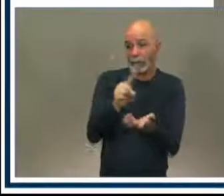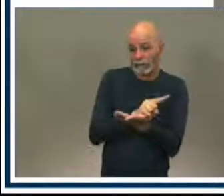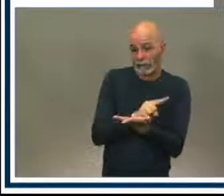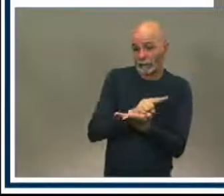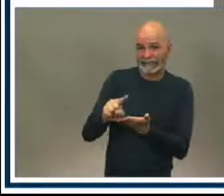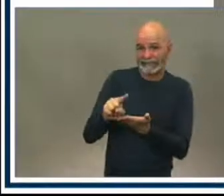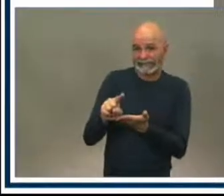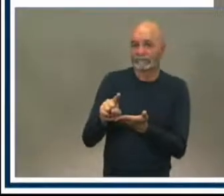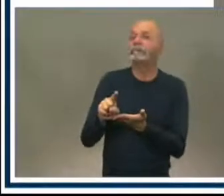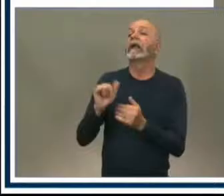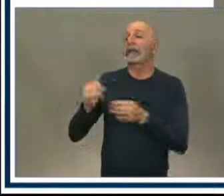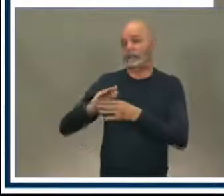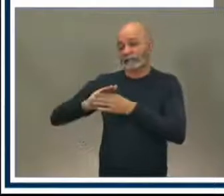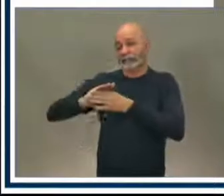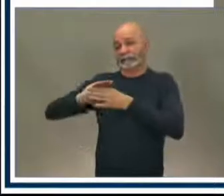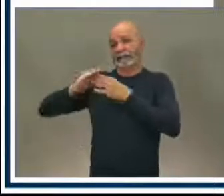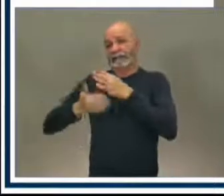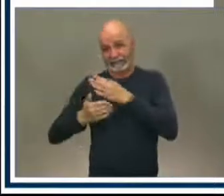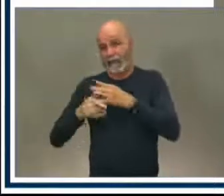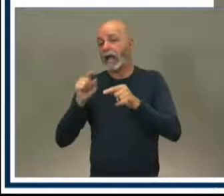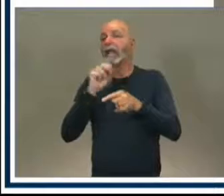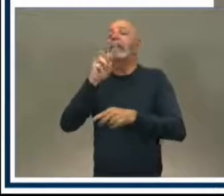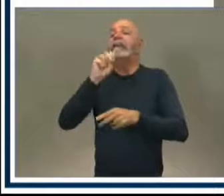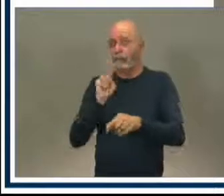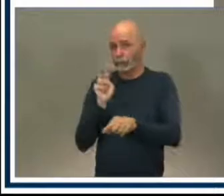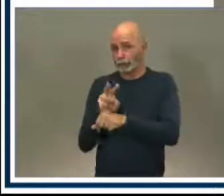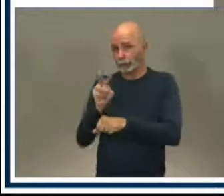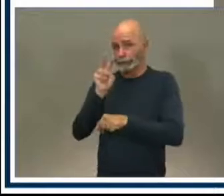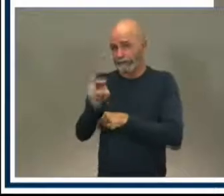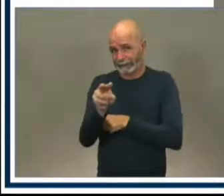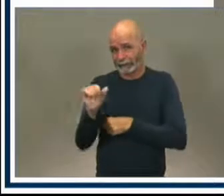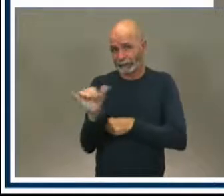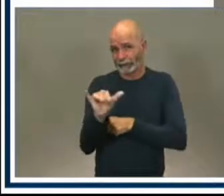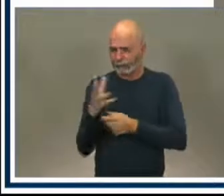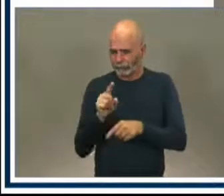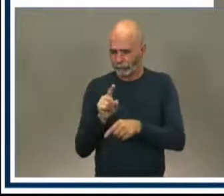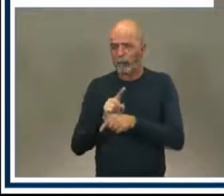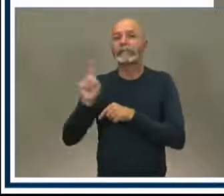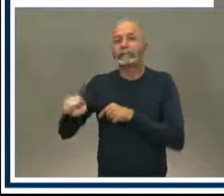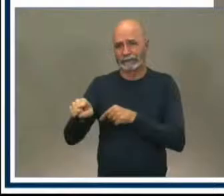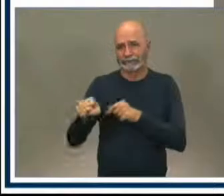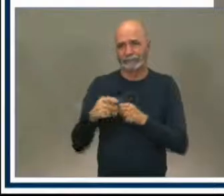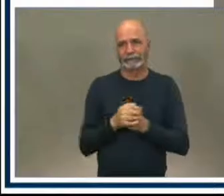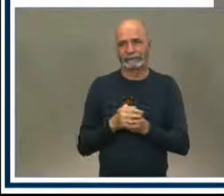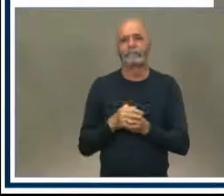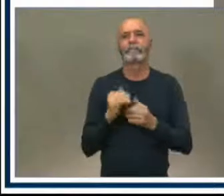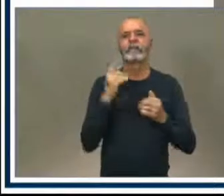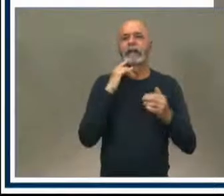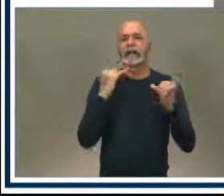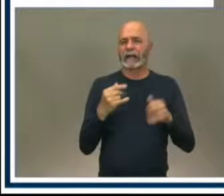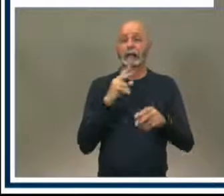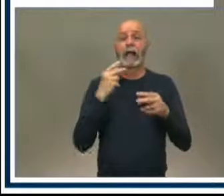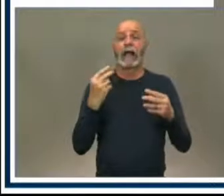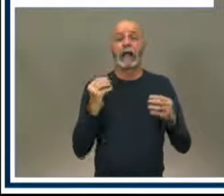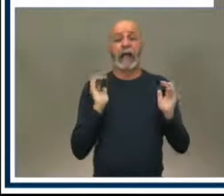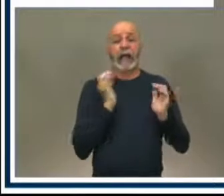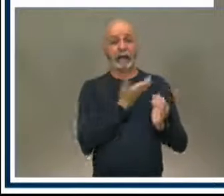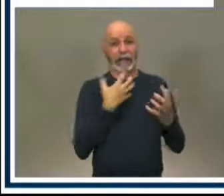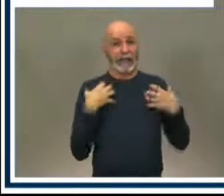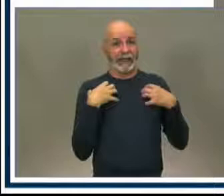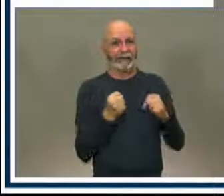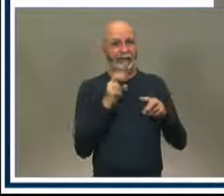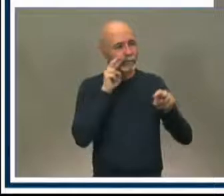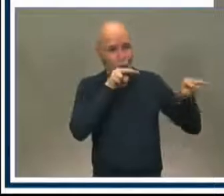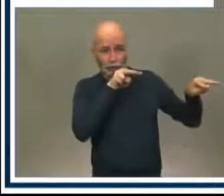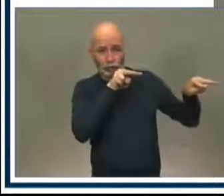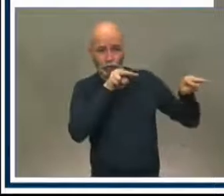and into next week. So public health is watching this very carefully, and I am optimistic that as before,